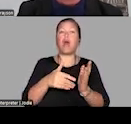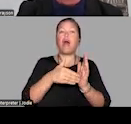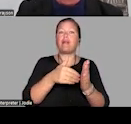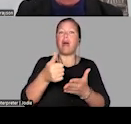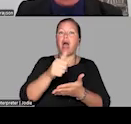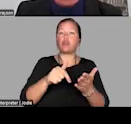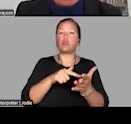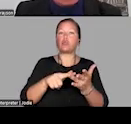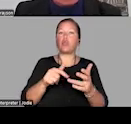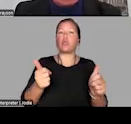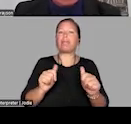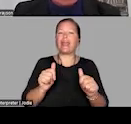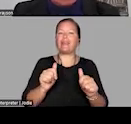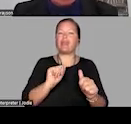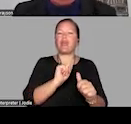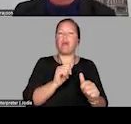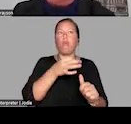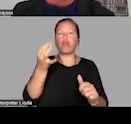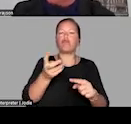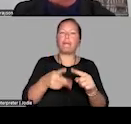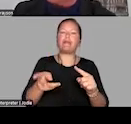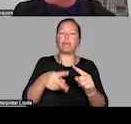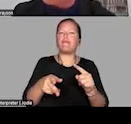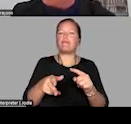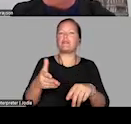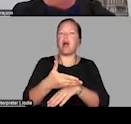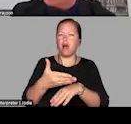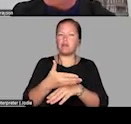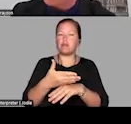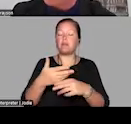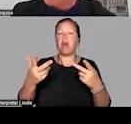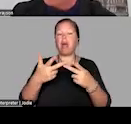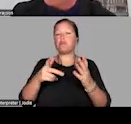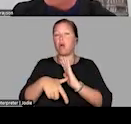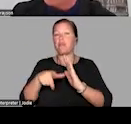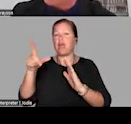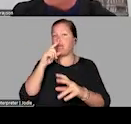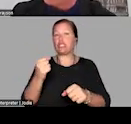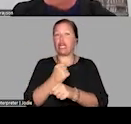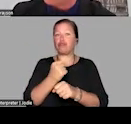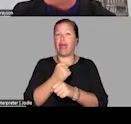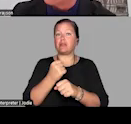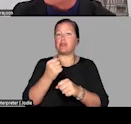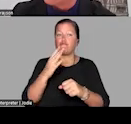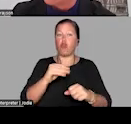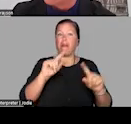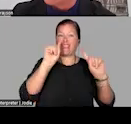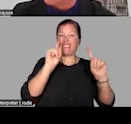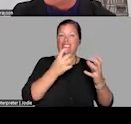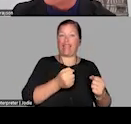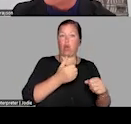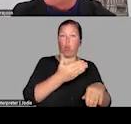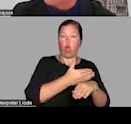very repetitive and boring tasks. At other times, they could learn from some of the existing work with permission or